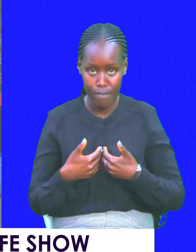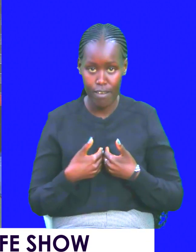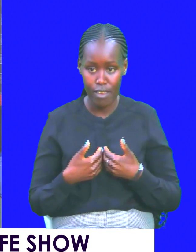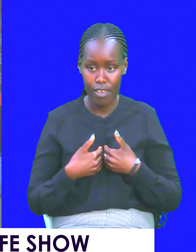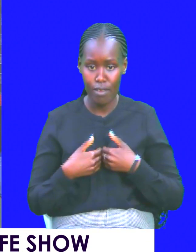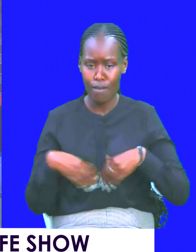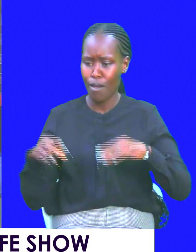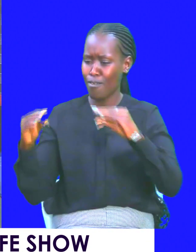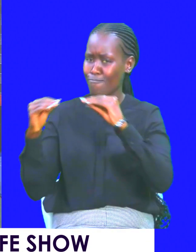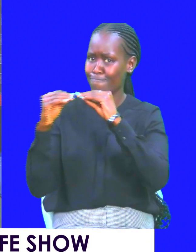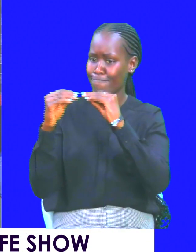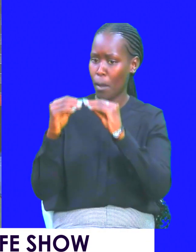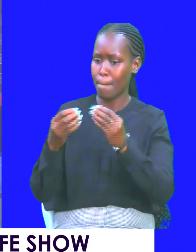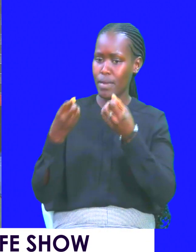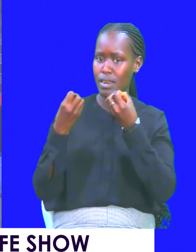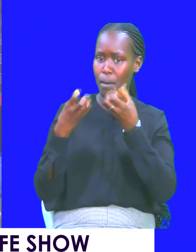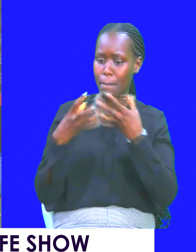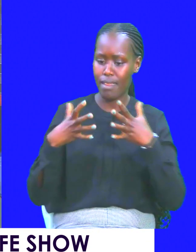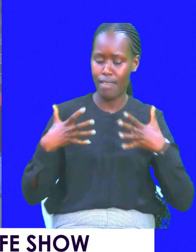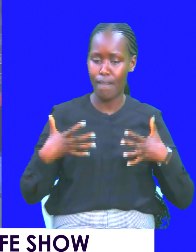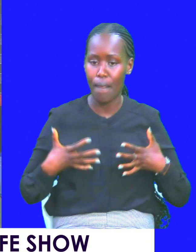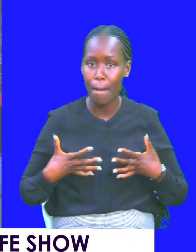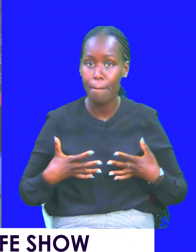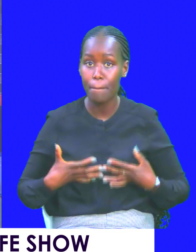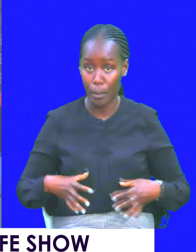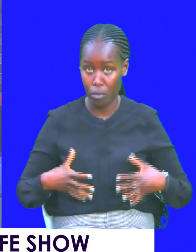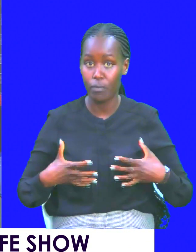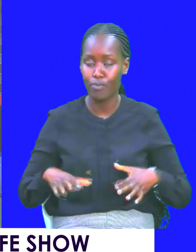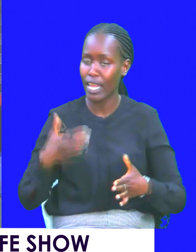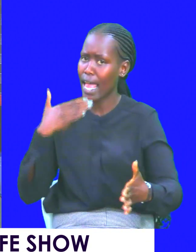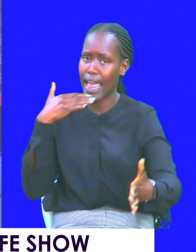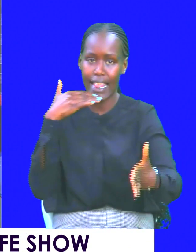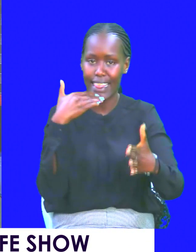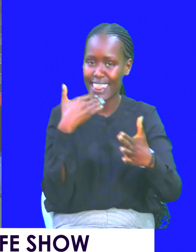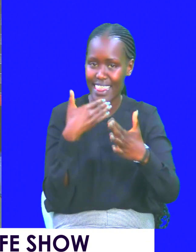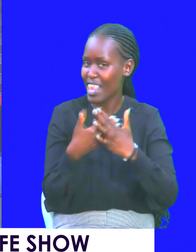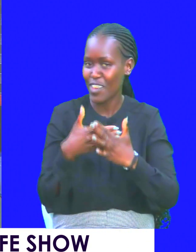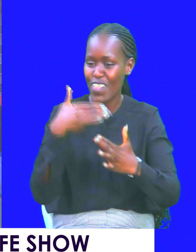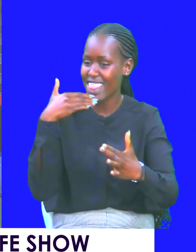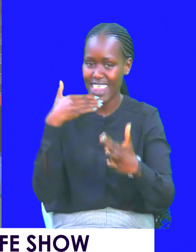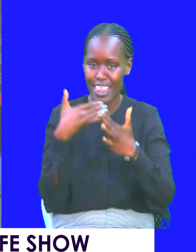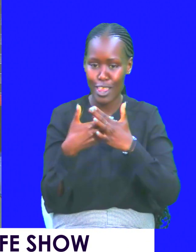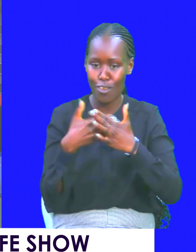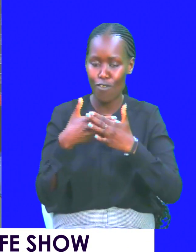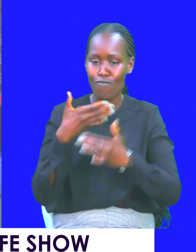I've met so many of you fans out there. Thank you. Thank you for your